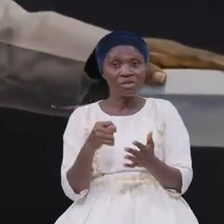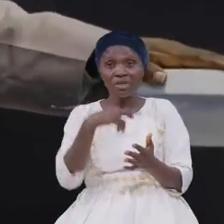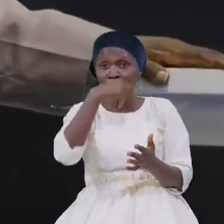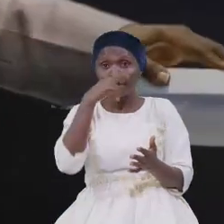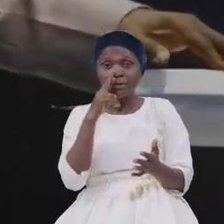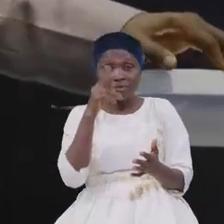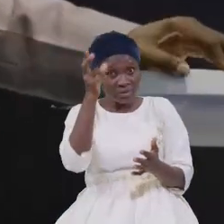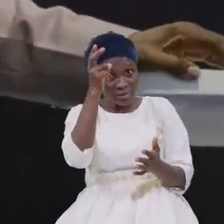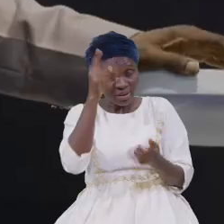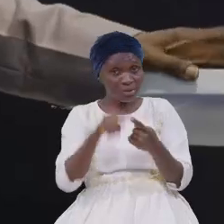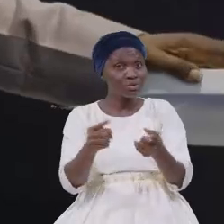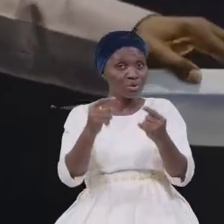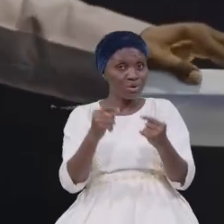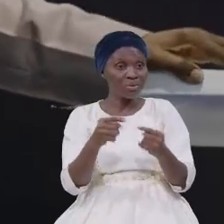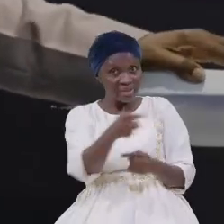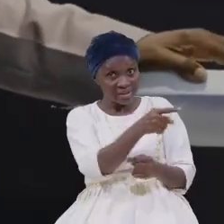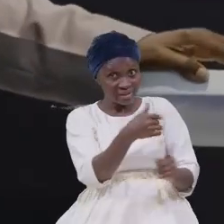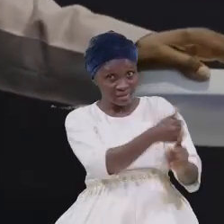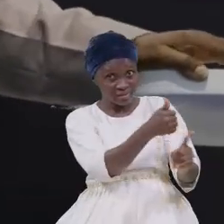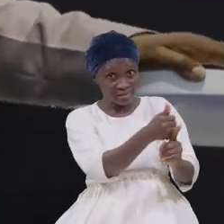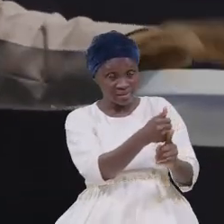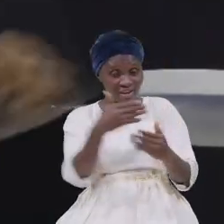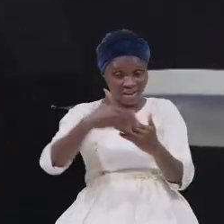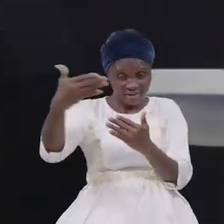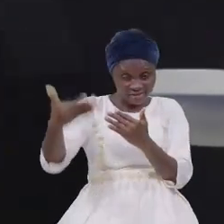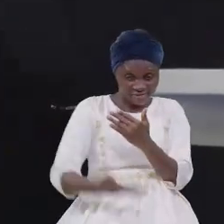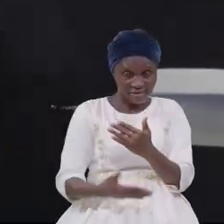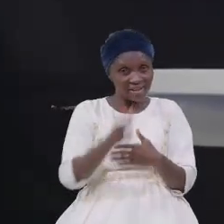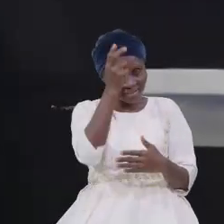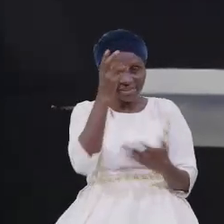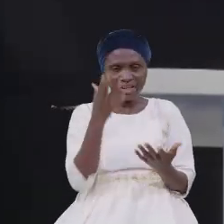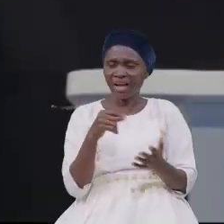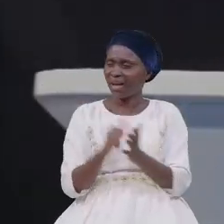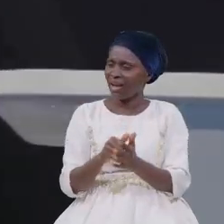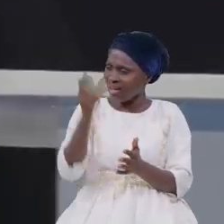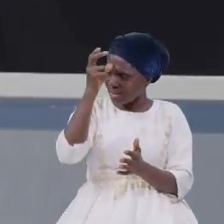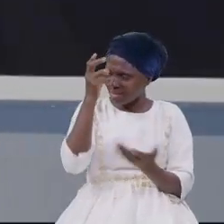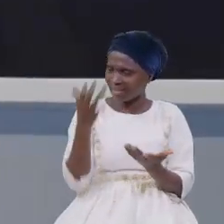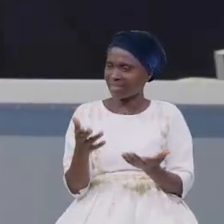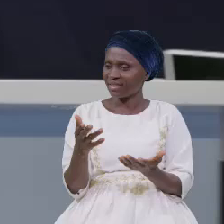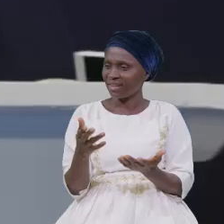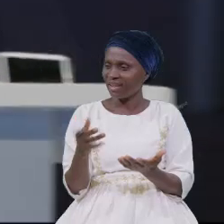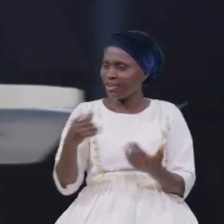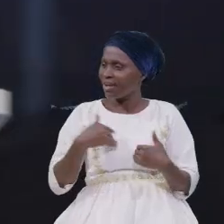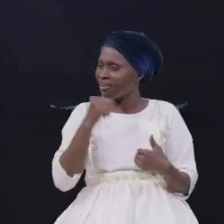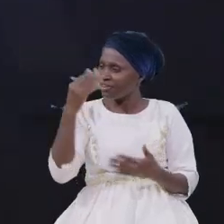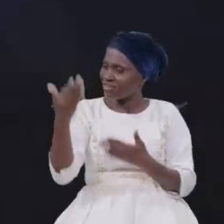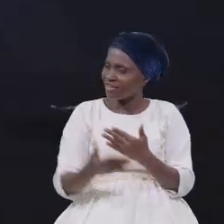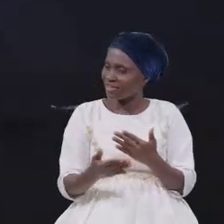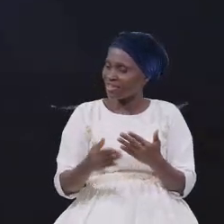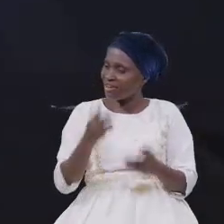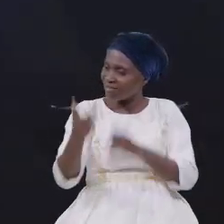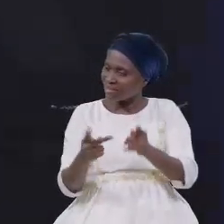They invite Satan. They say, Satan, you have not visited them. And they say, I